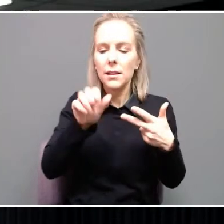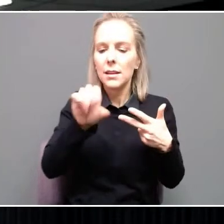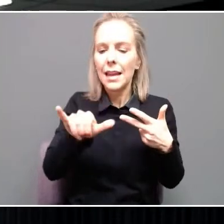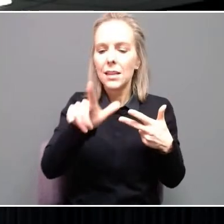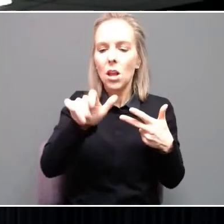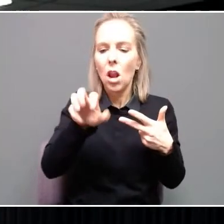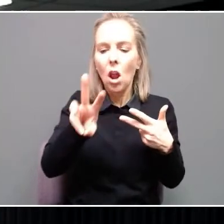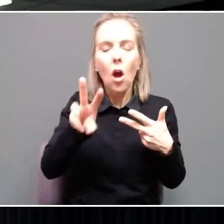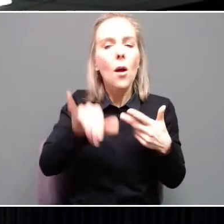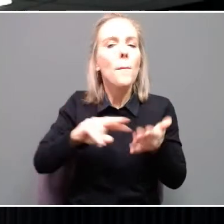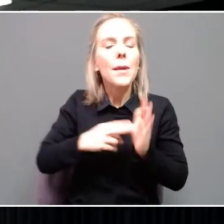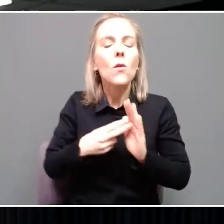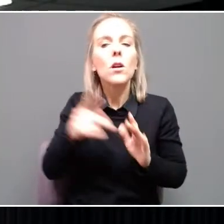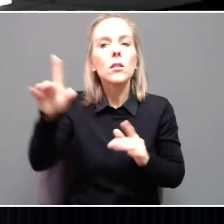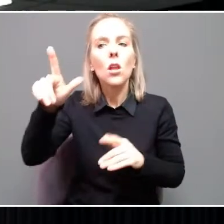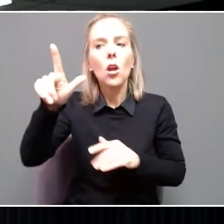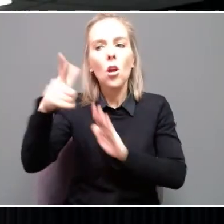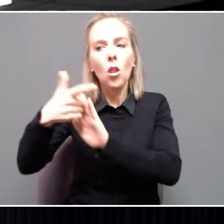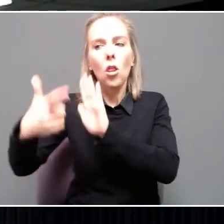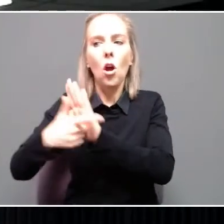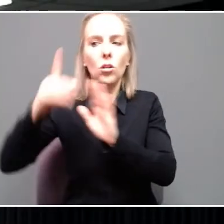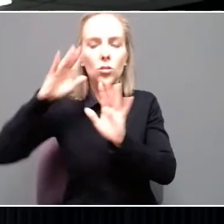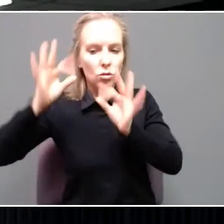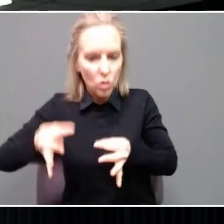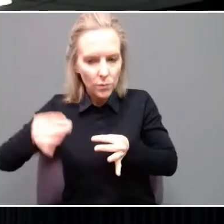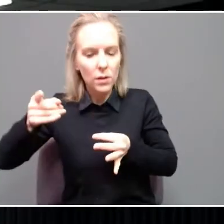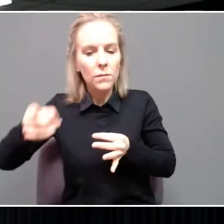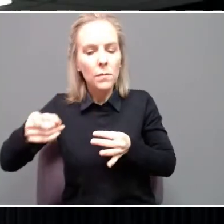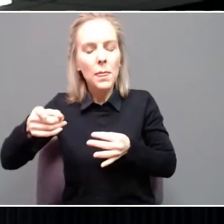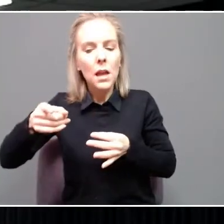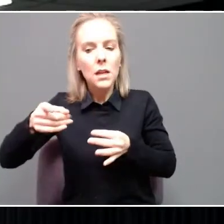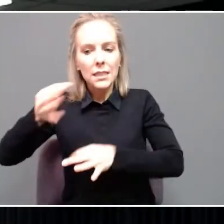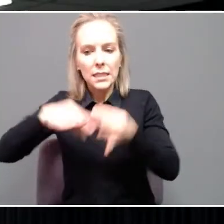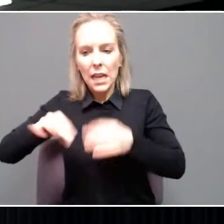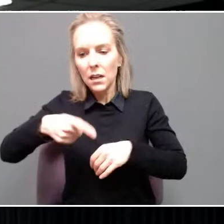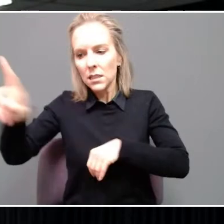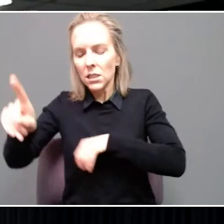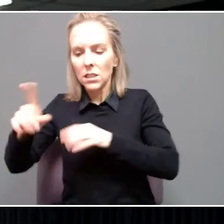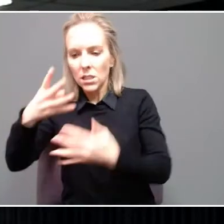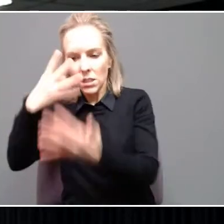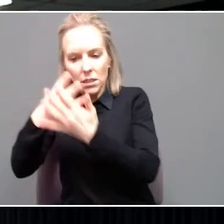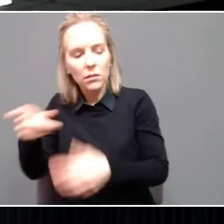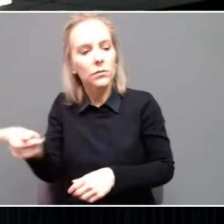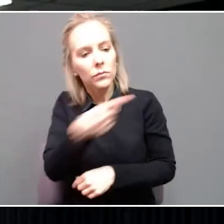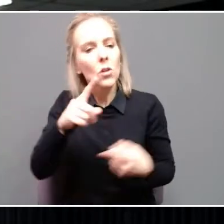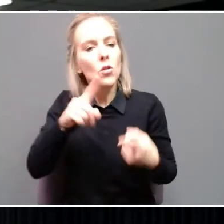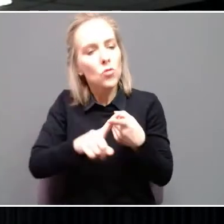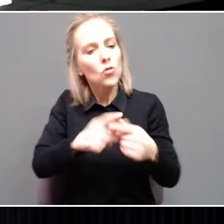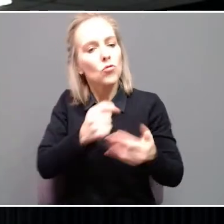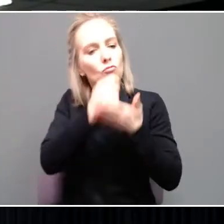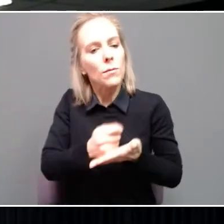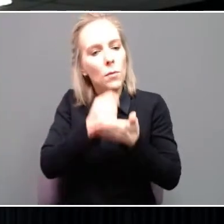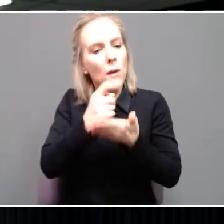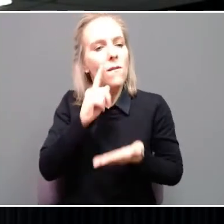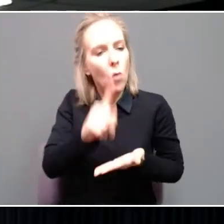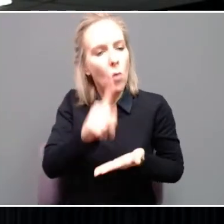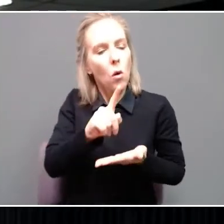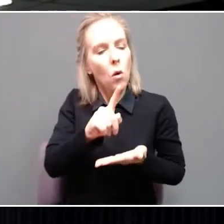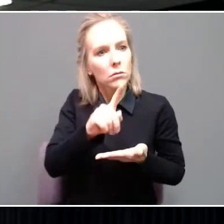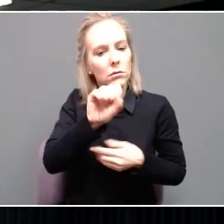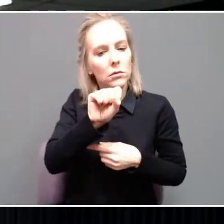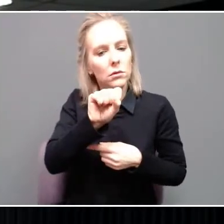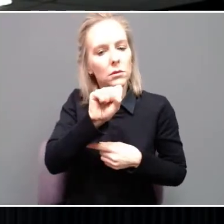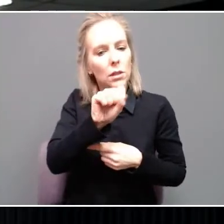determine if an individual should be ordered to undergo treatment for a substance use disorder. We provided tens of millions of dollars of grant